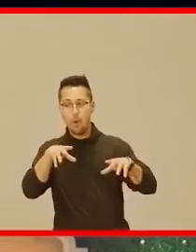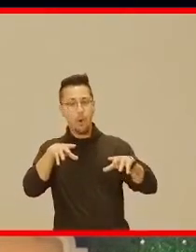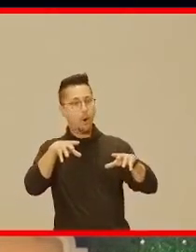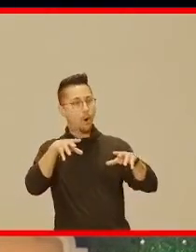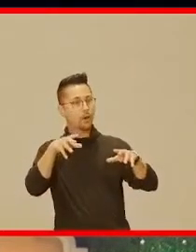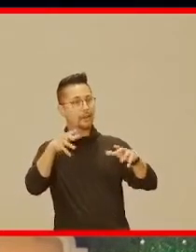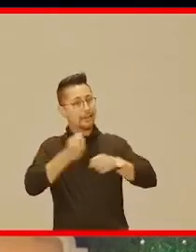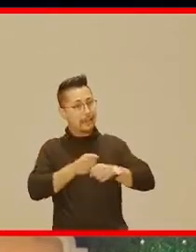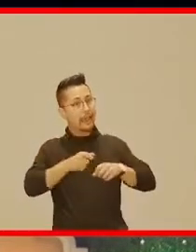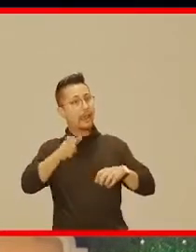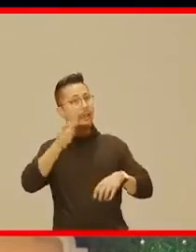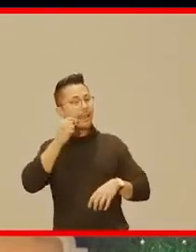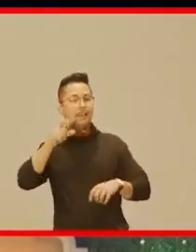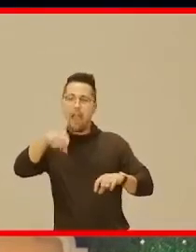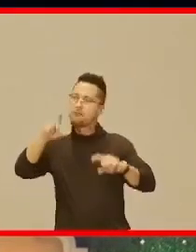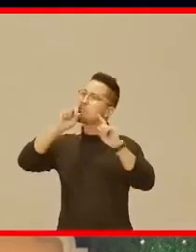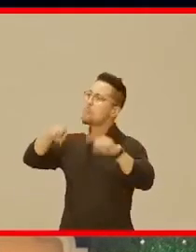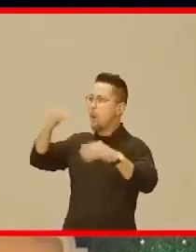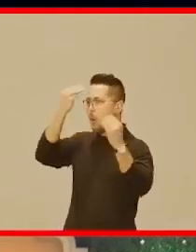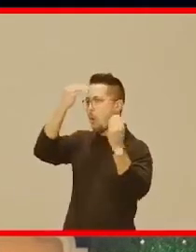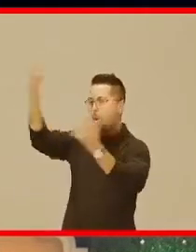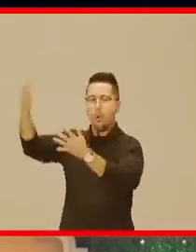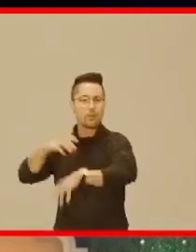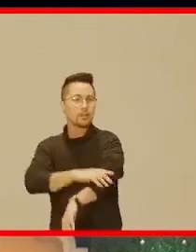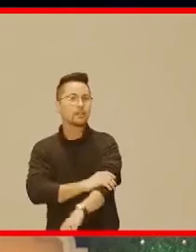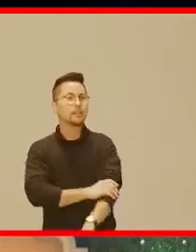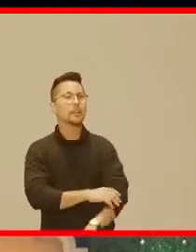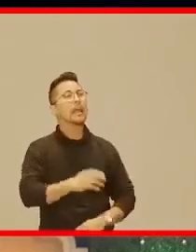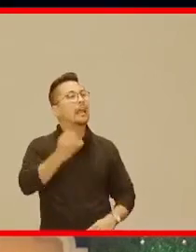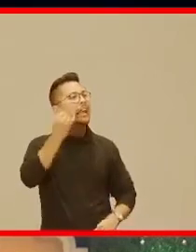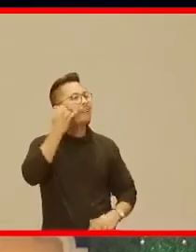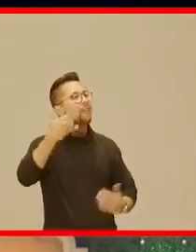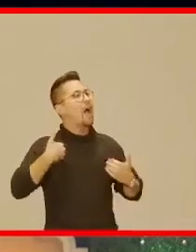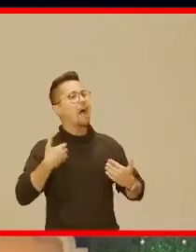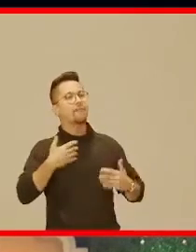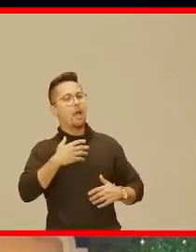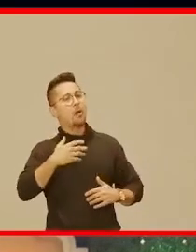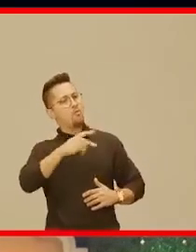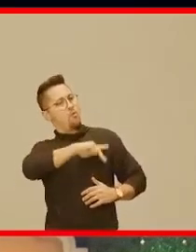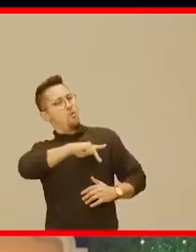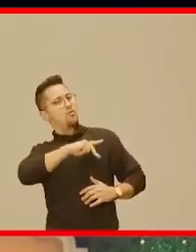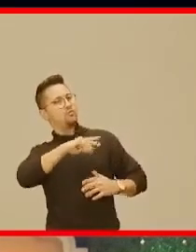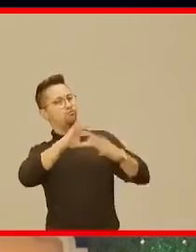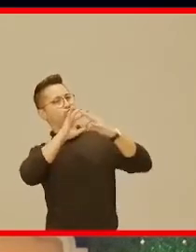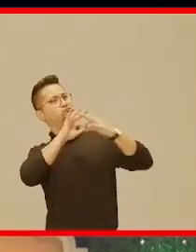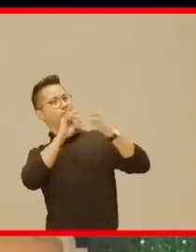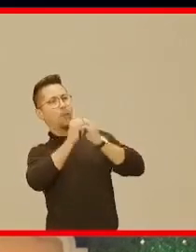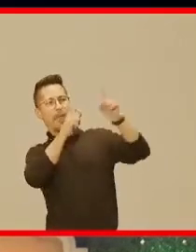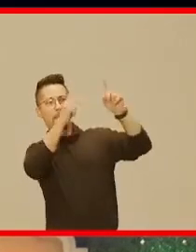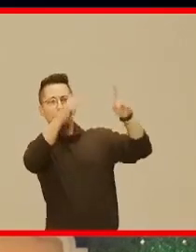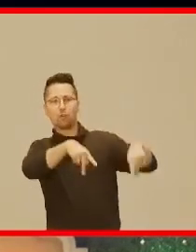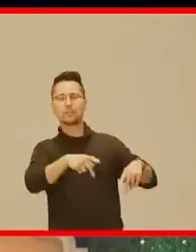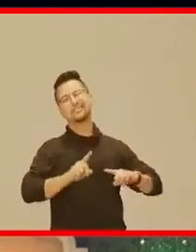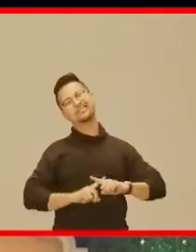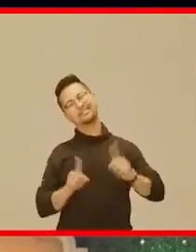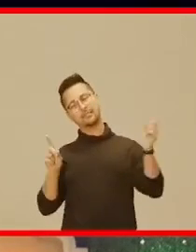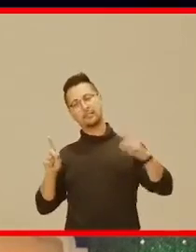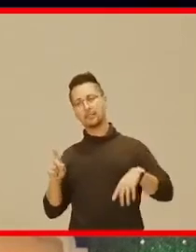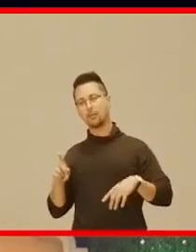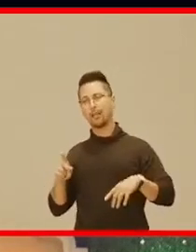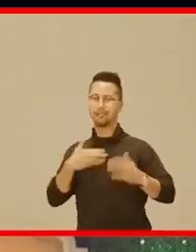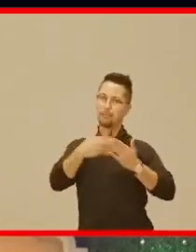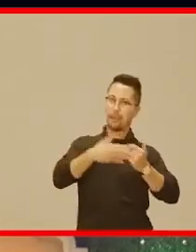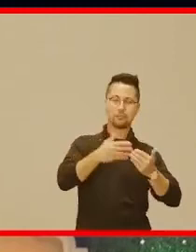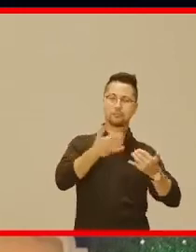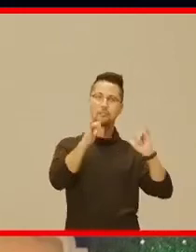lunch or something like that, if you have a personal relationship with the person, that's one thing. But not even if you're a registered lobbyist, you can't do